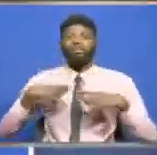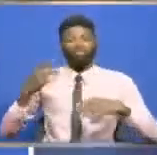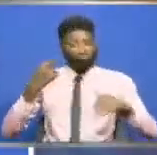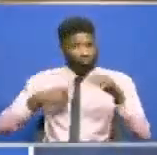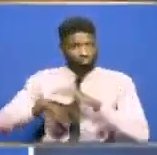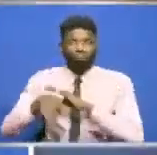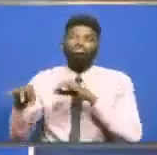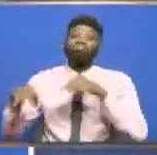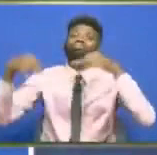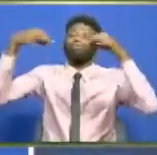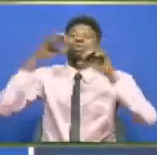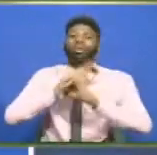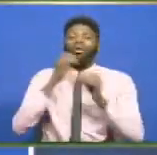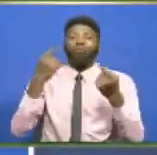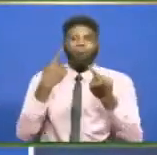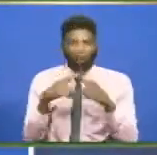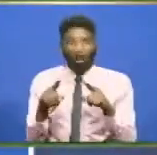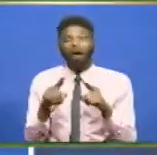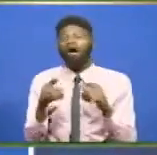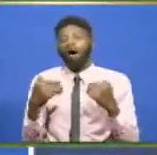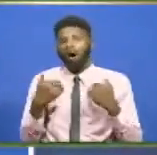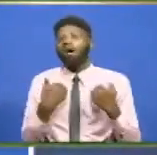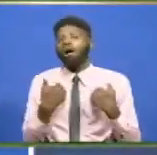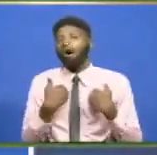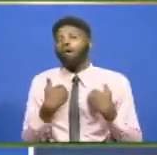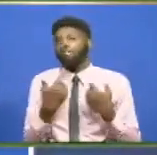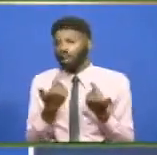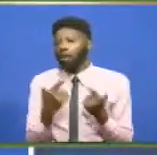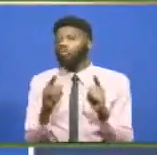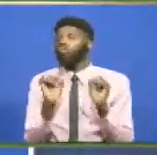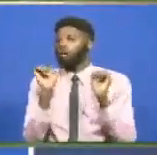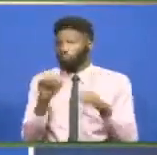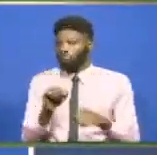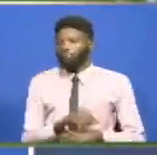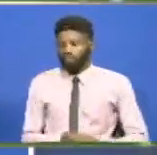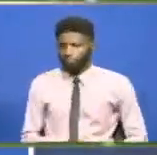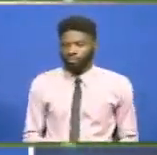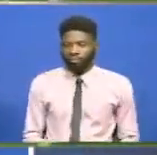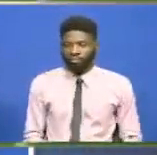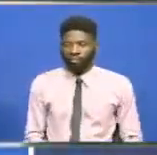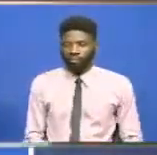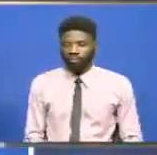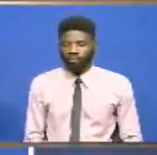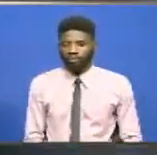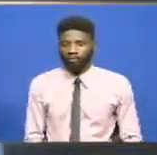to the rule. Karanja David for Channel 1 Sports. This is absolutely